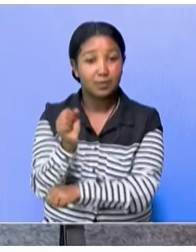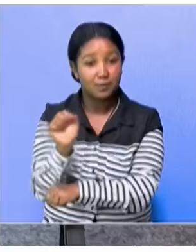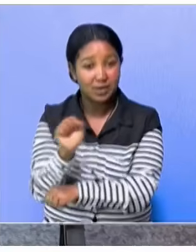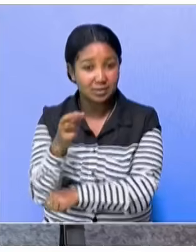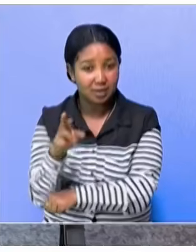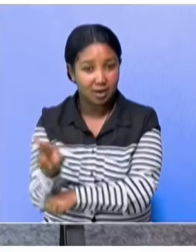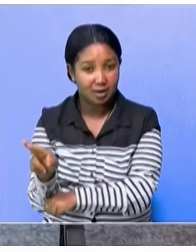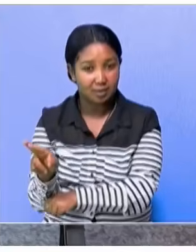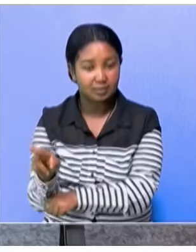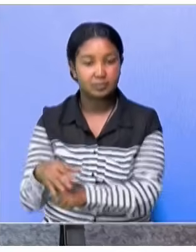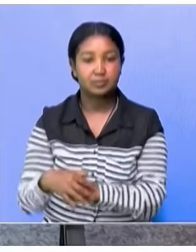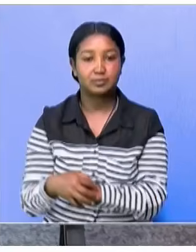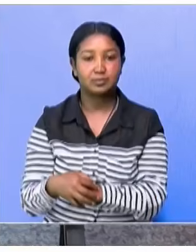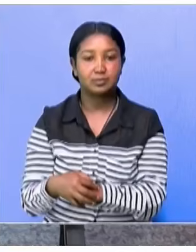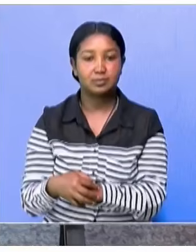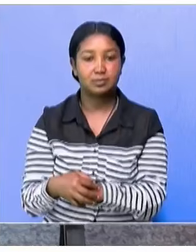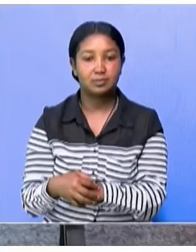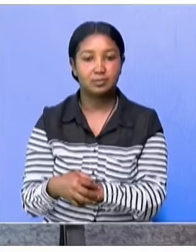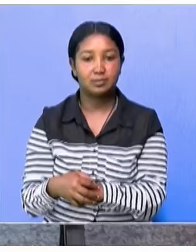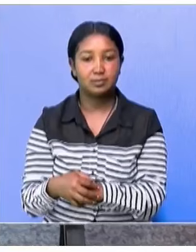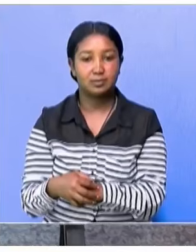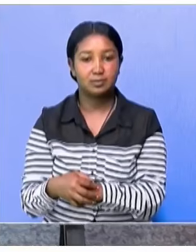are